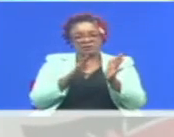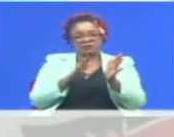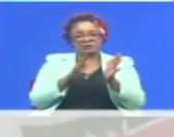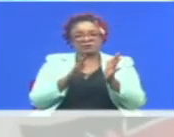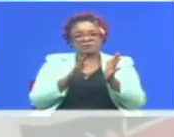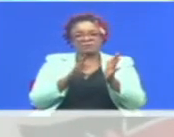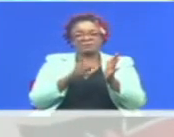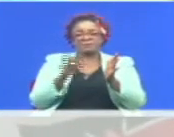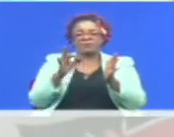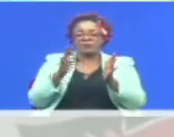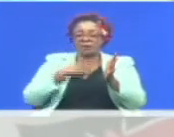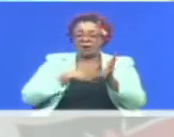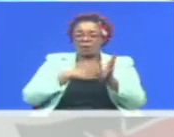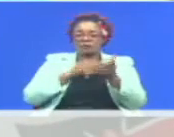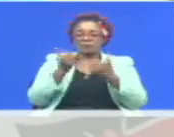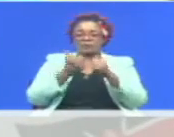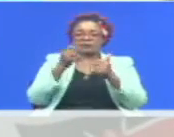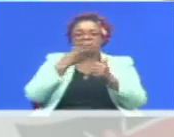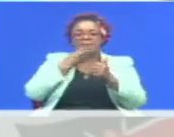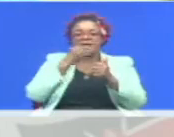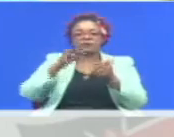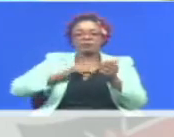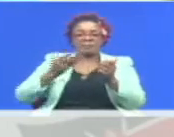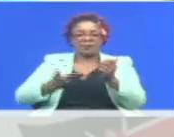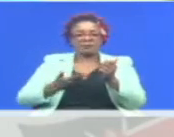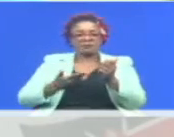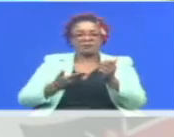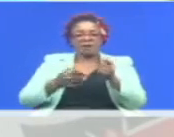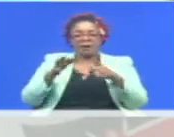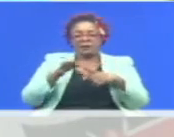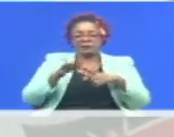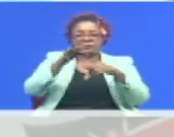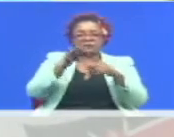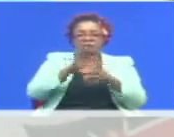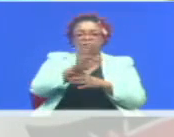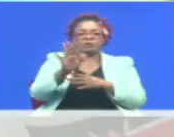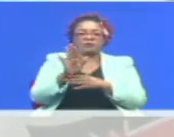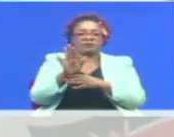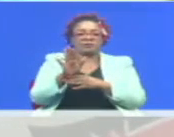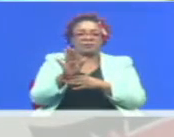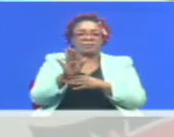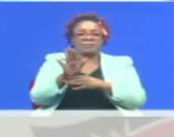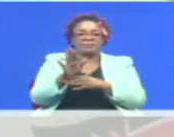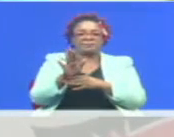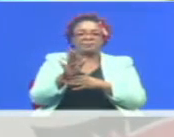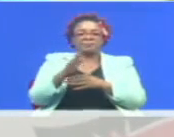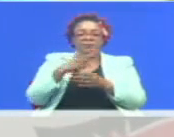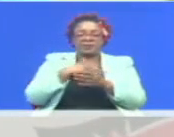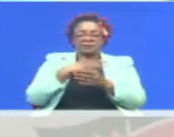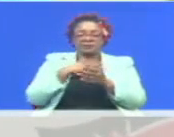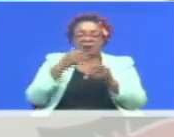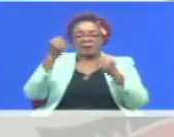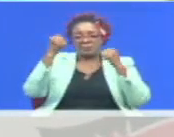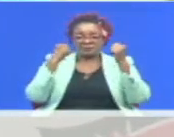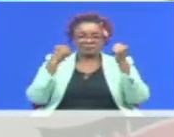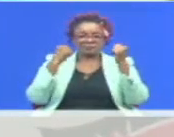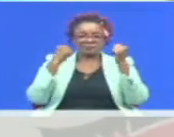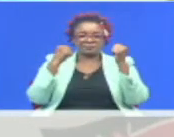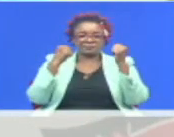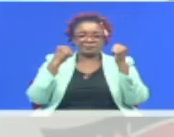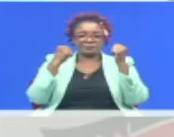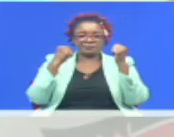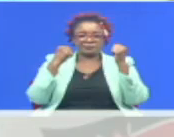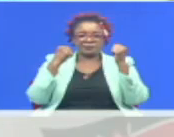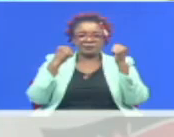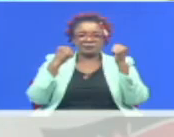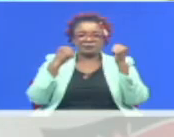for our sportsmen and women, especially those in our discipline services.